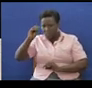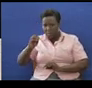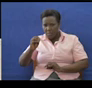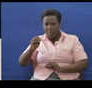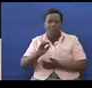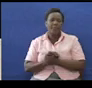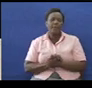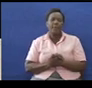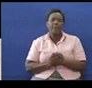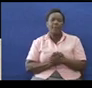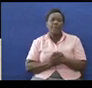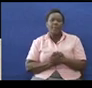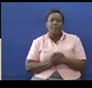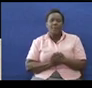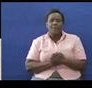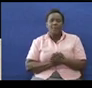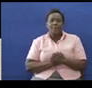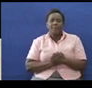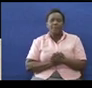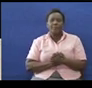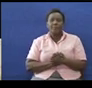productively in academic than fetching water.